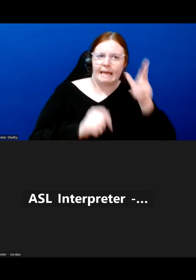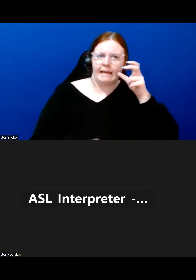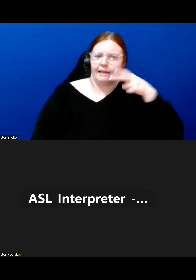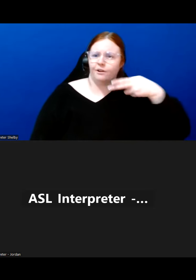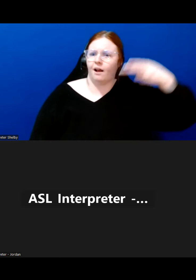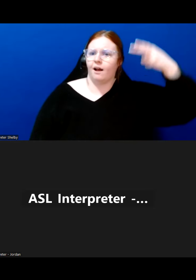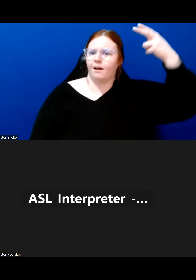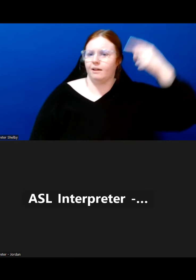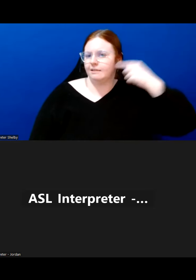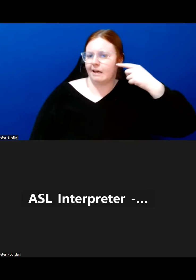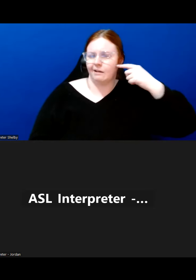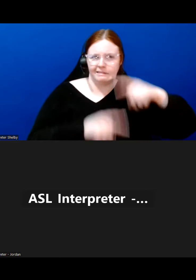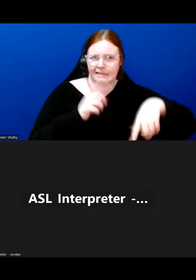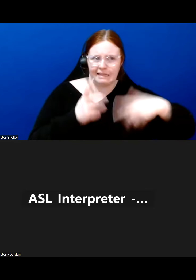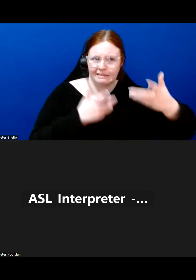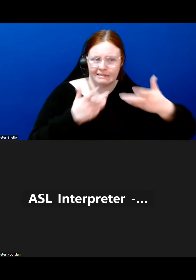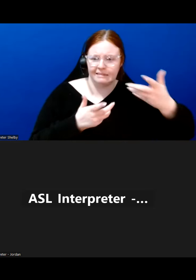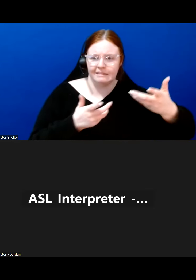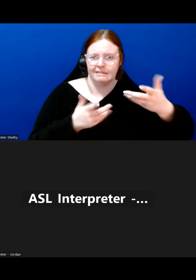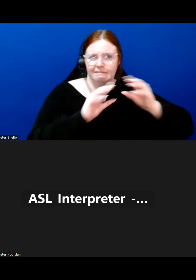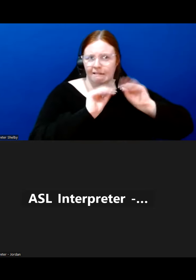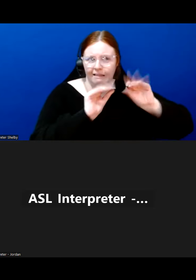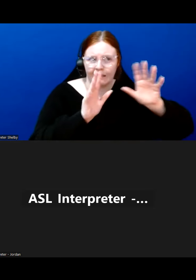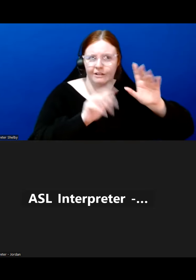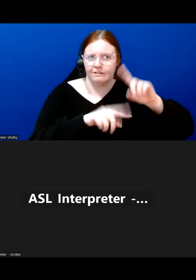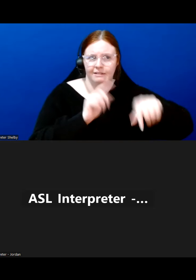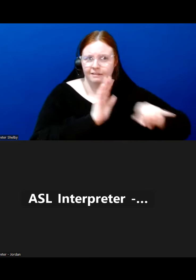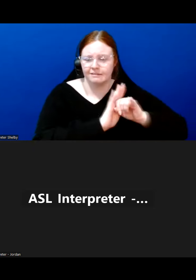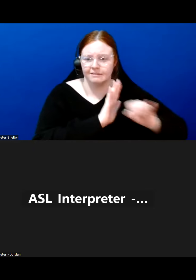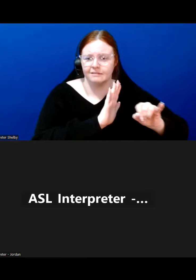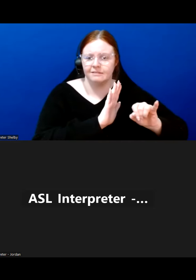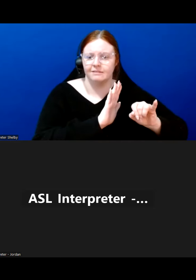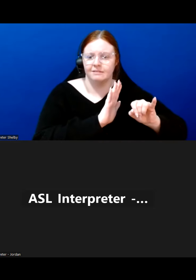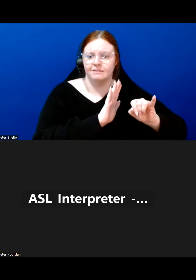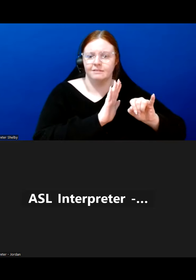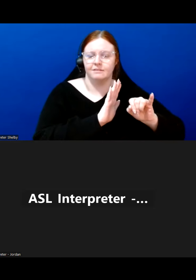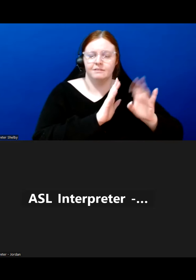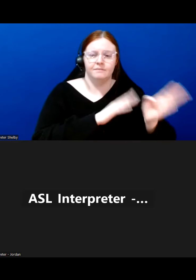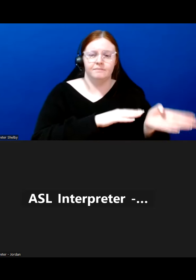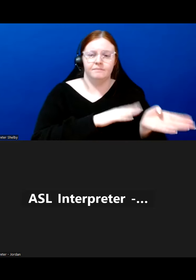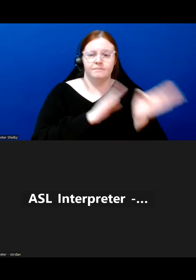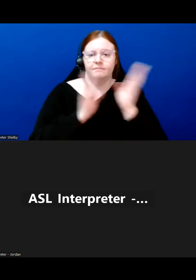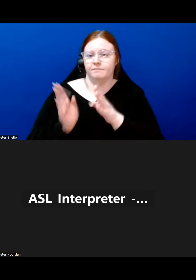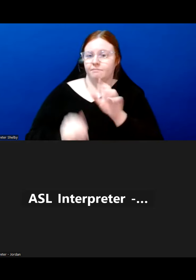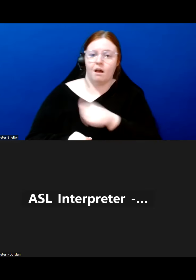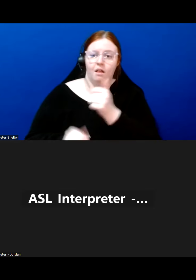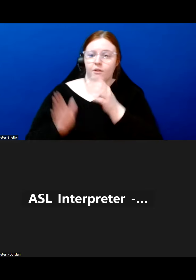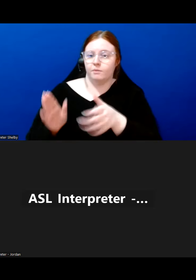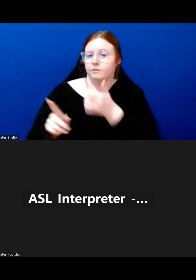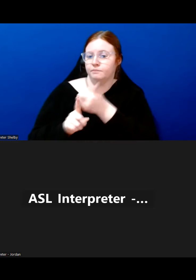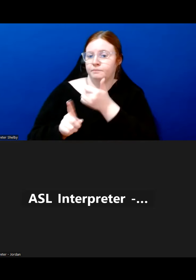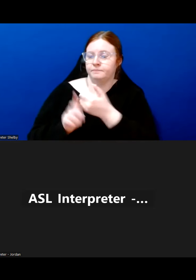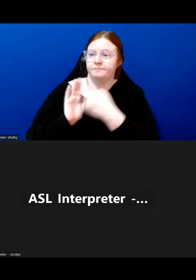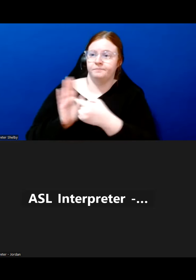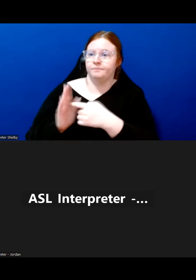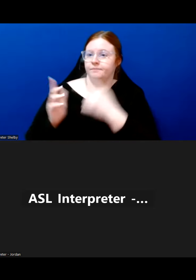frequencies that relate to the clarity and the treble, we'll say, of certain sounds. Someone may have a hearing loss